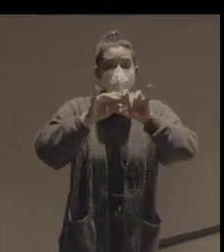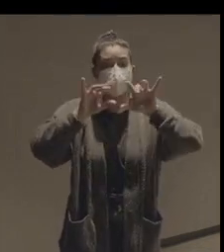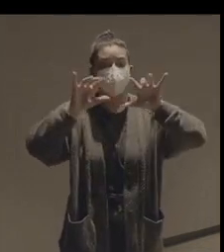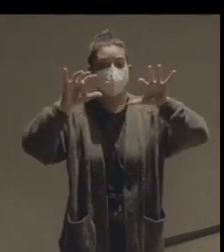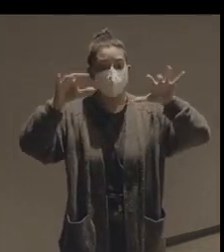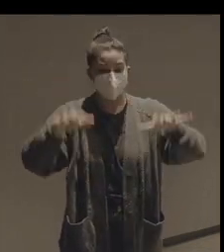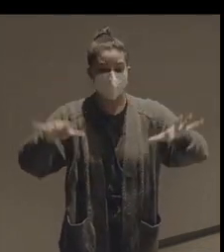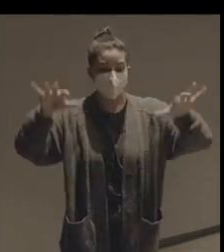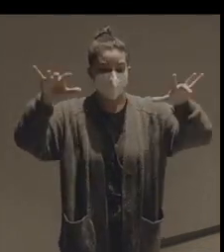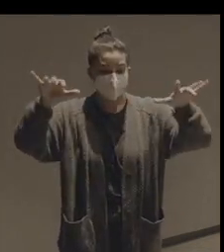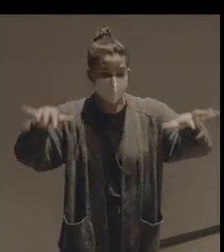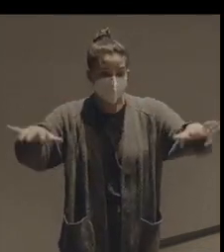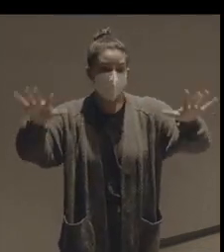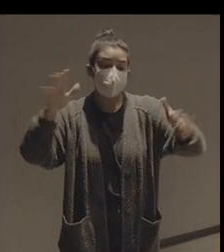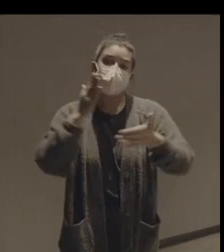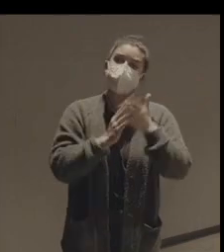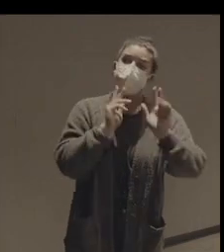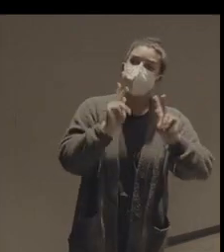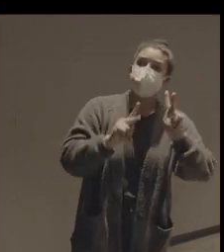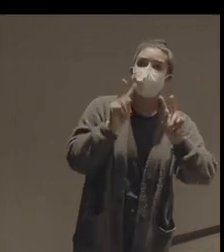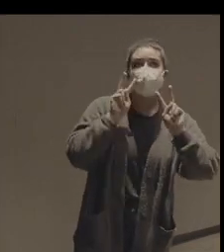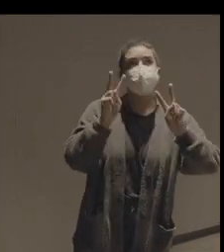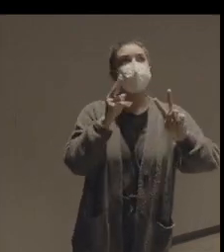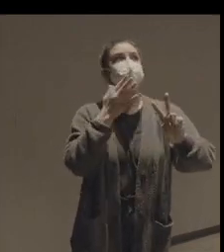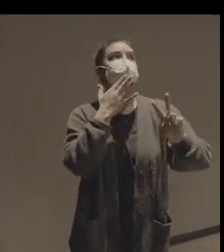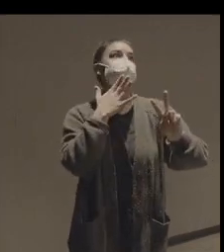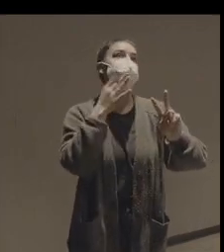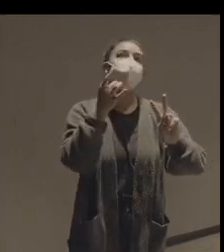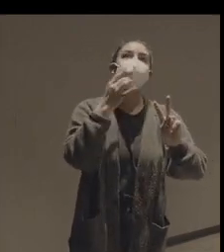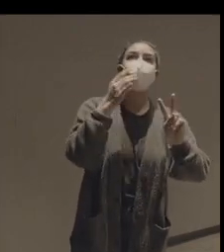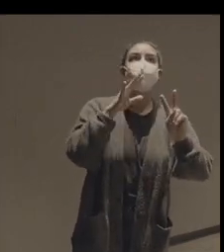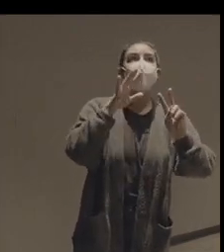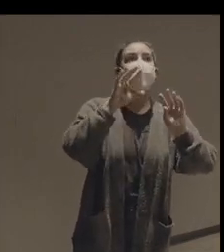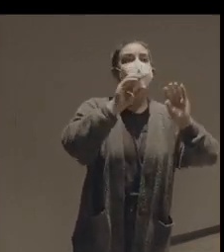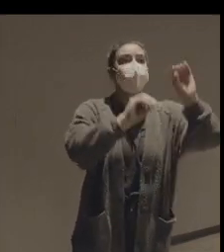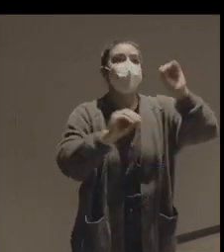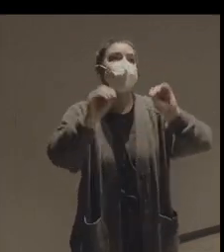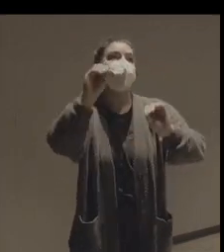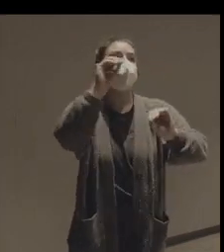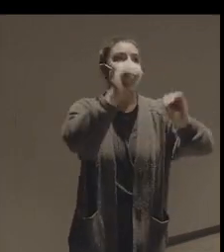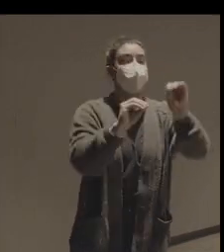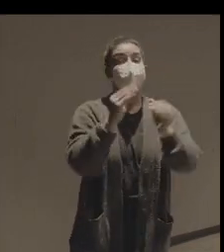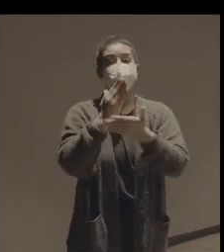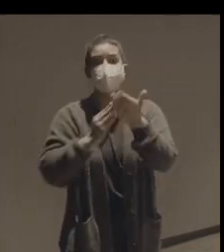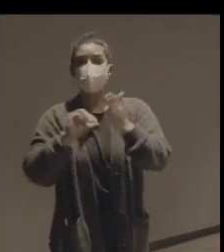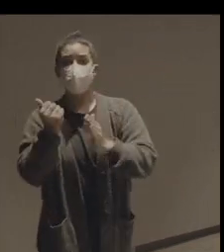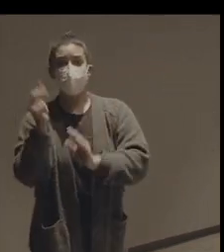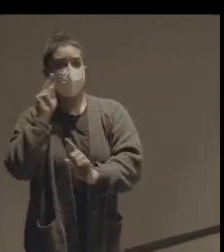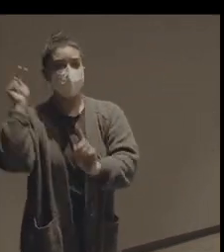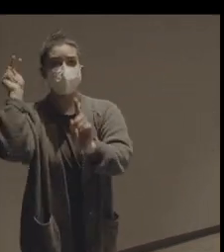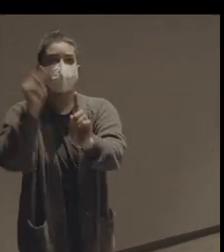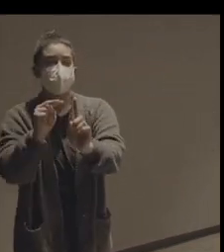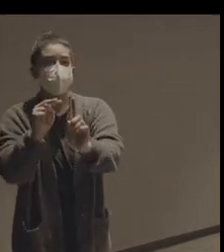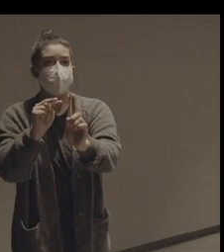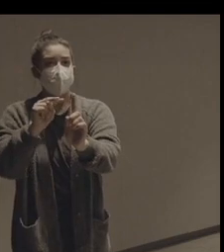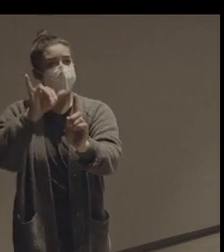your perception. The timing of the light cycle gives your brains and eyes time to catch up and then